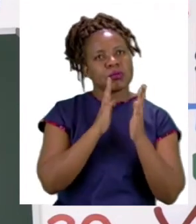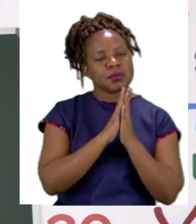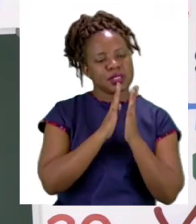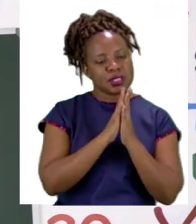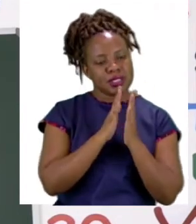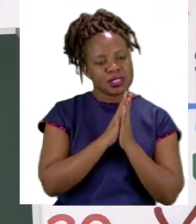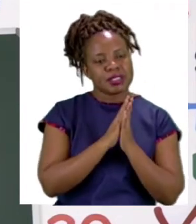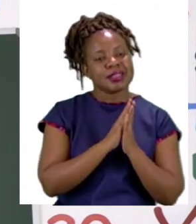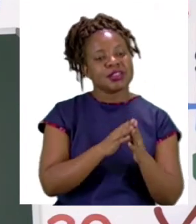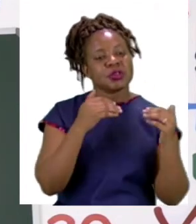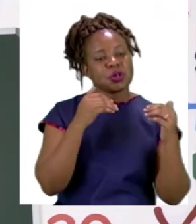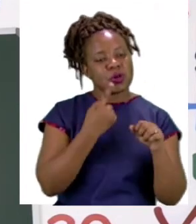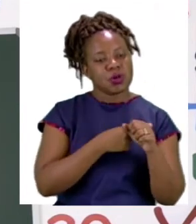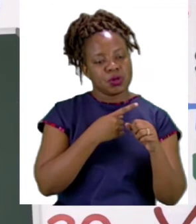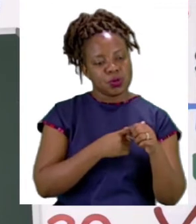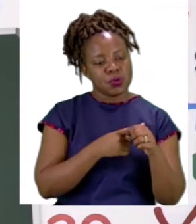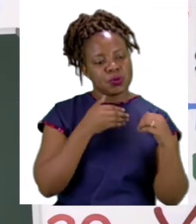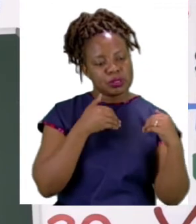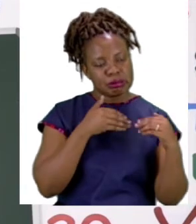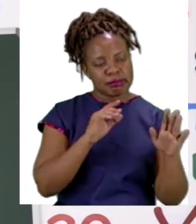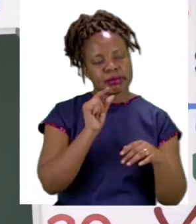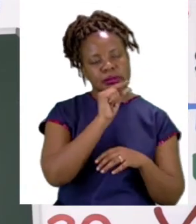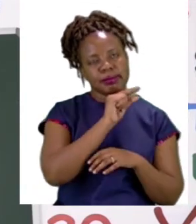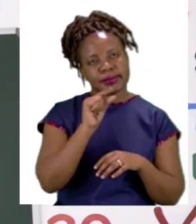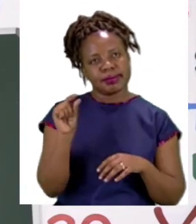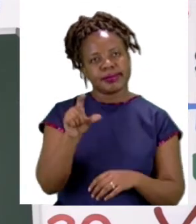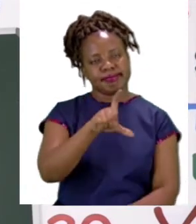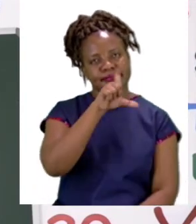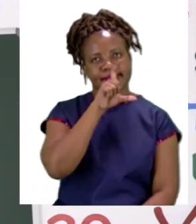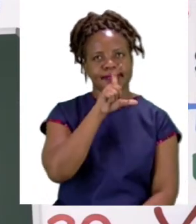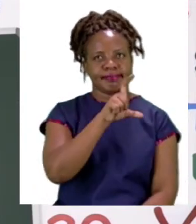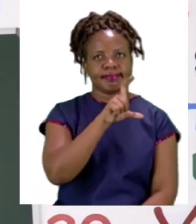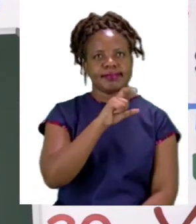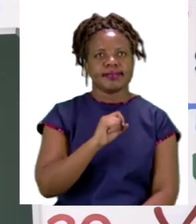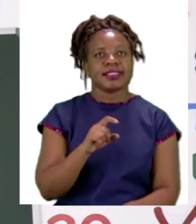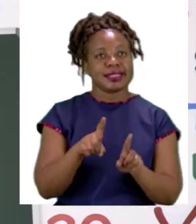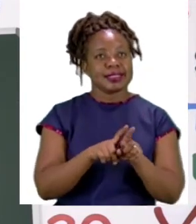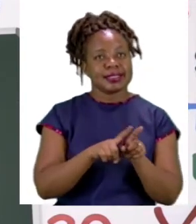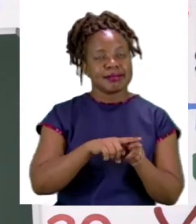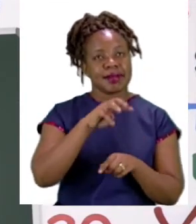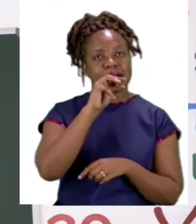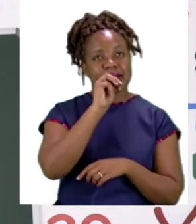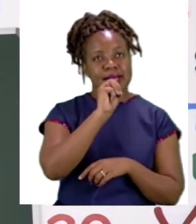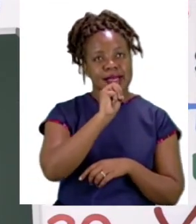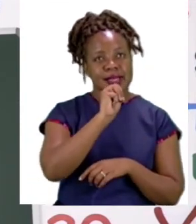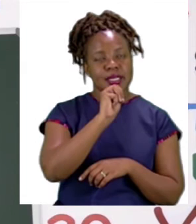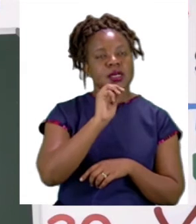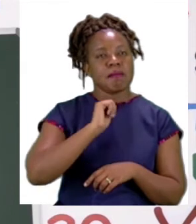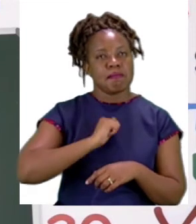of your punctuation to make sure that the sentence starts with a capital letter. capital letter M for the word